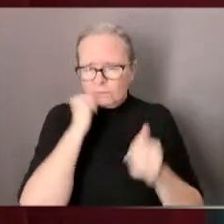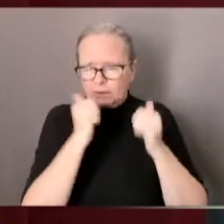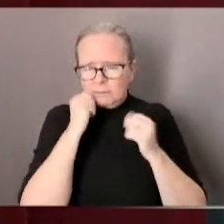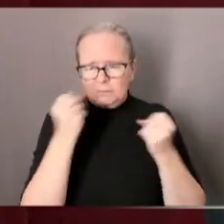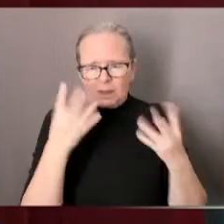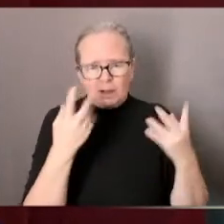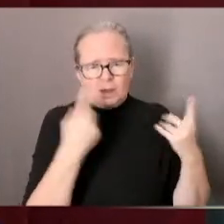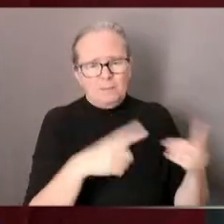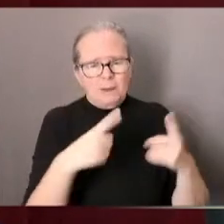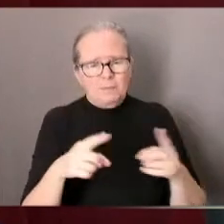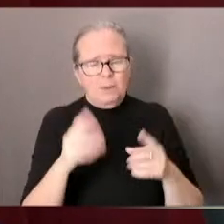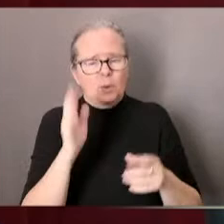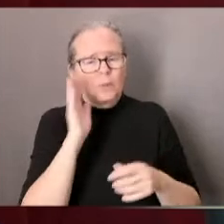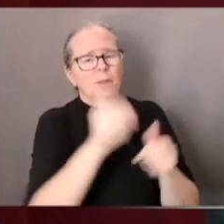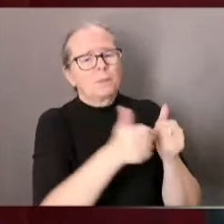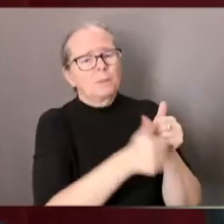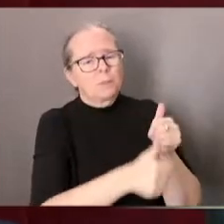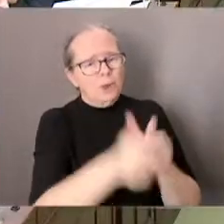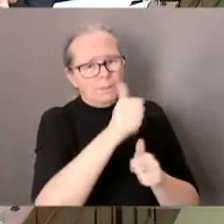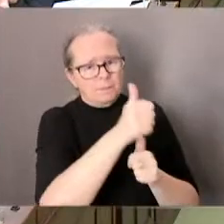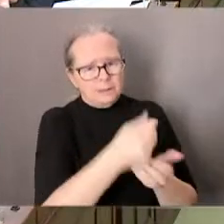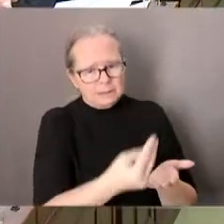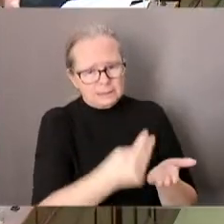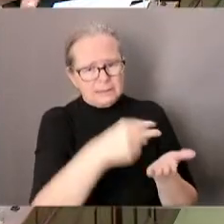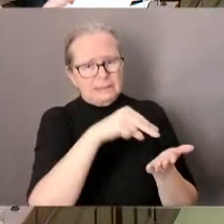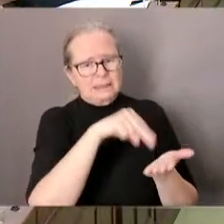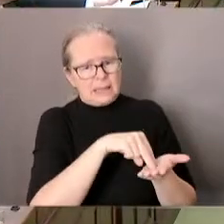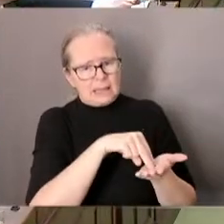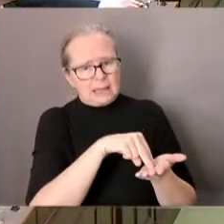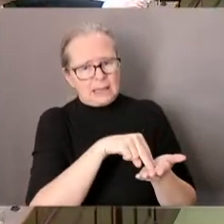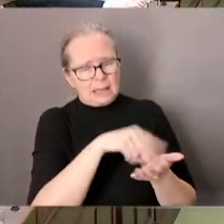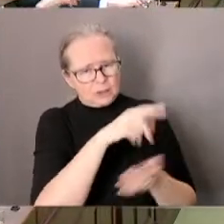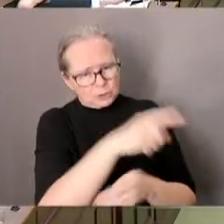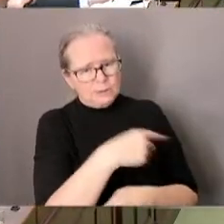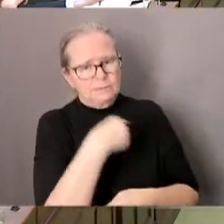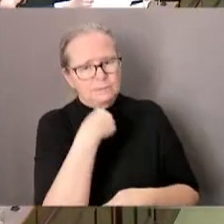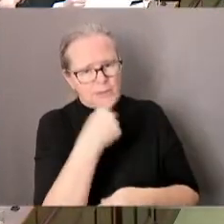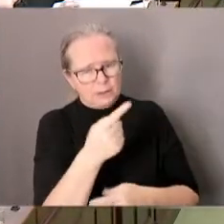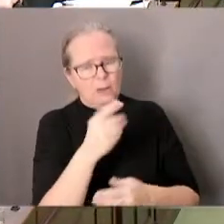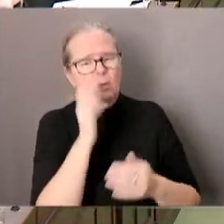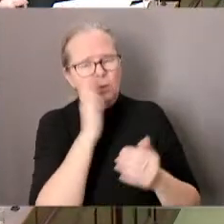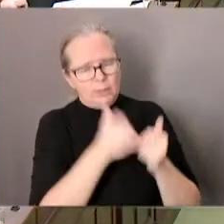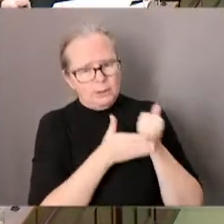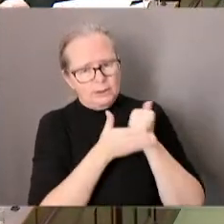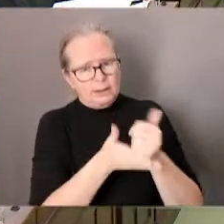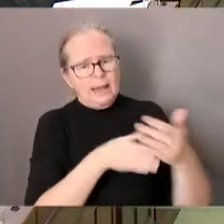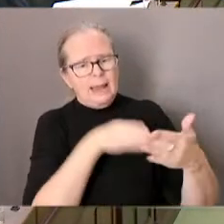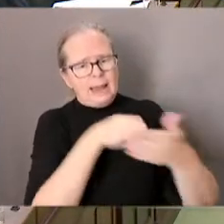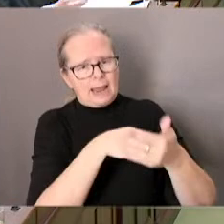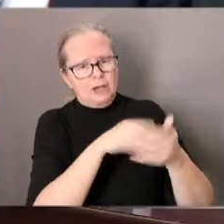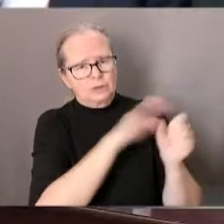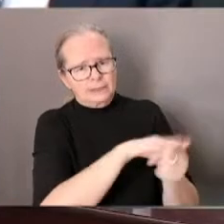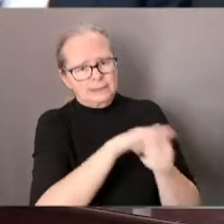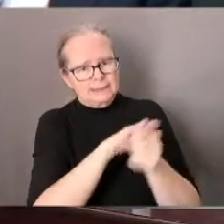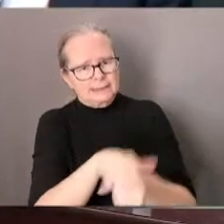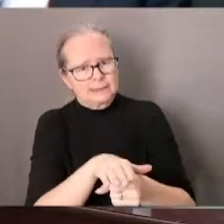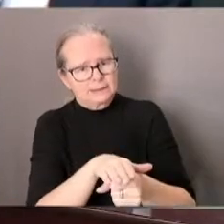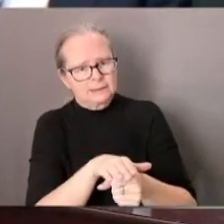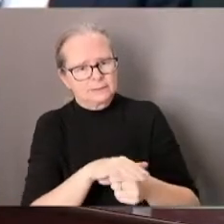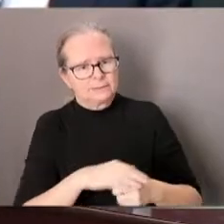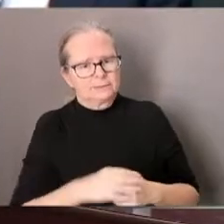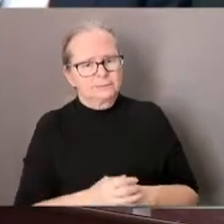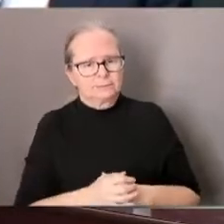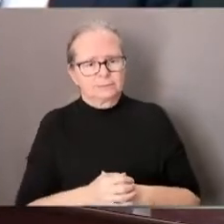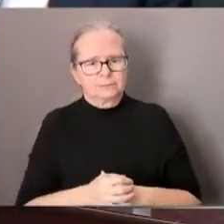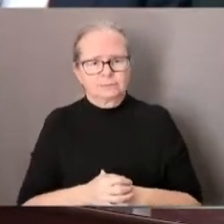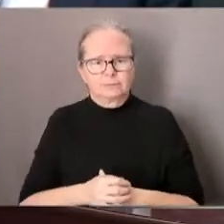condemn racism in all its forms the honorable the minister of trade immigration and multiculturalism thank you